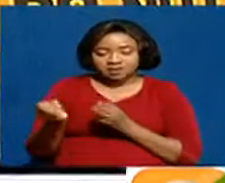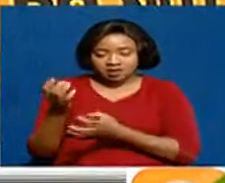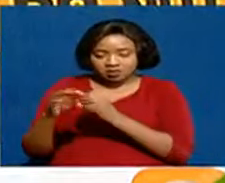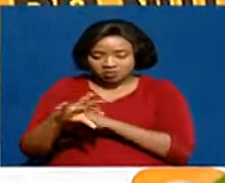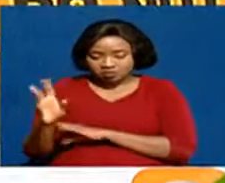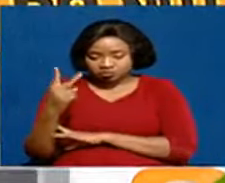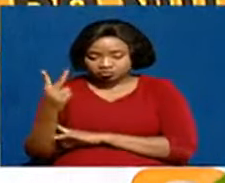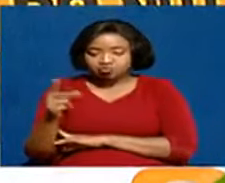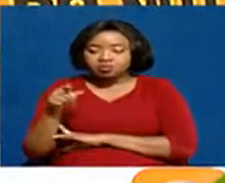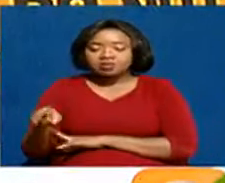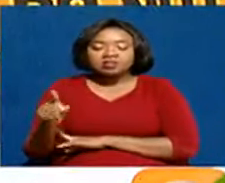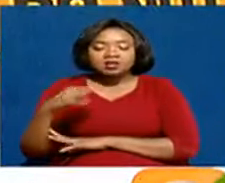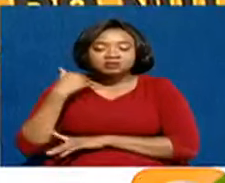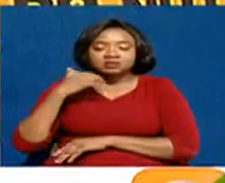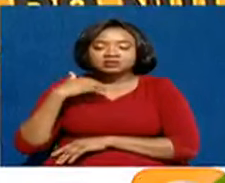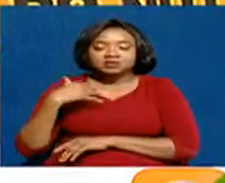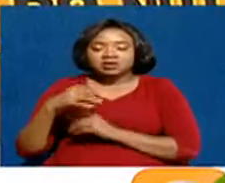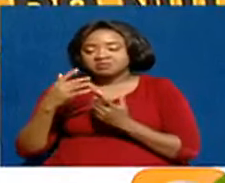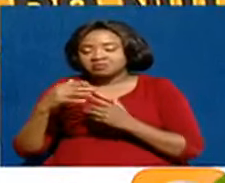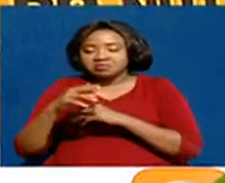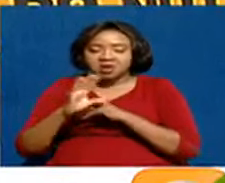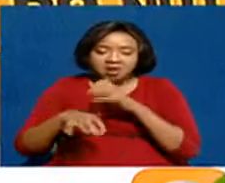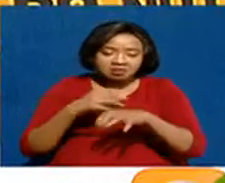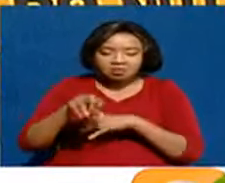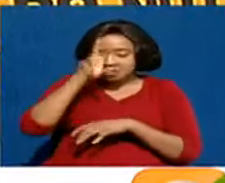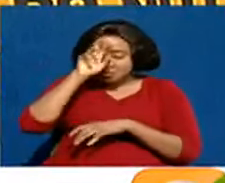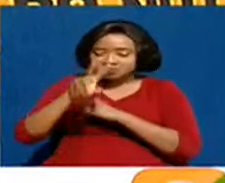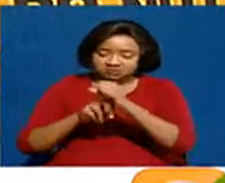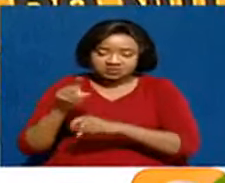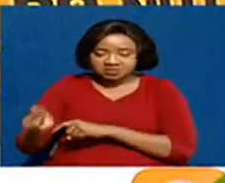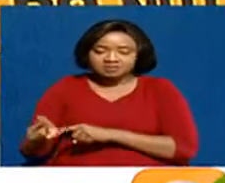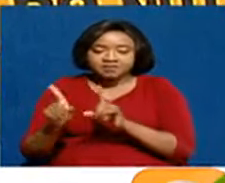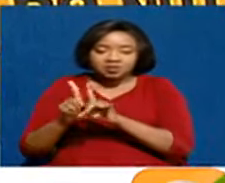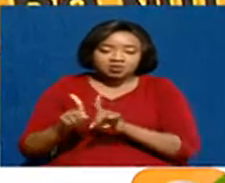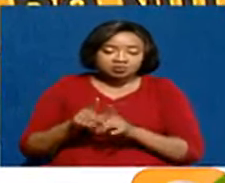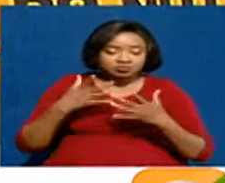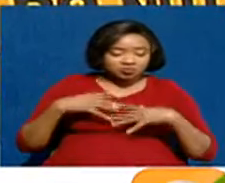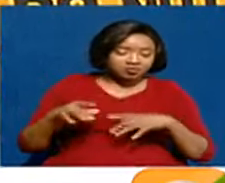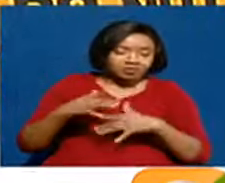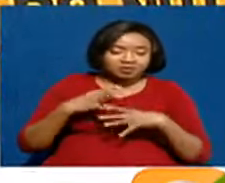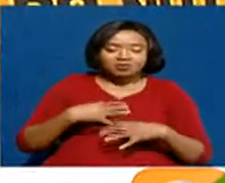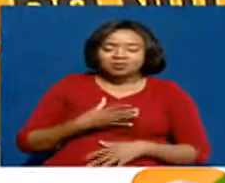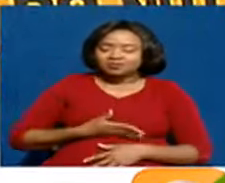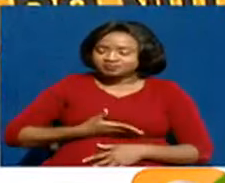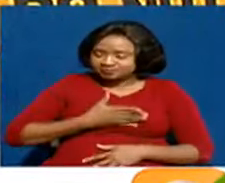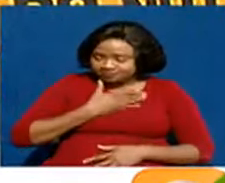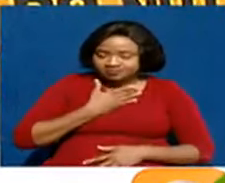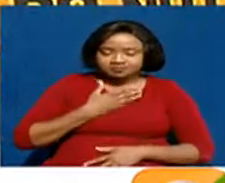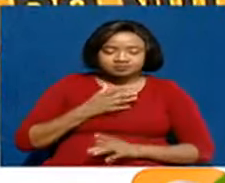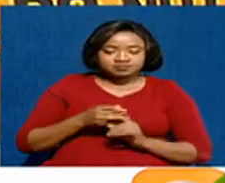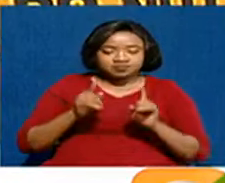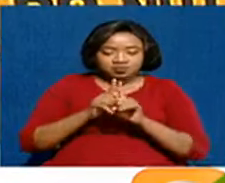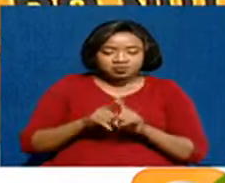on Saturday morning. Tension remains high in the two villages as armed gangs stage retaliatory attacks on